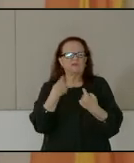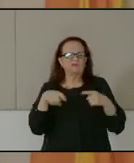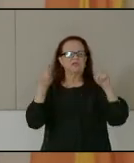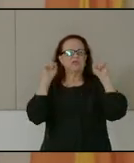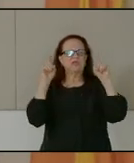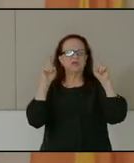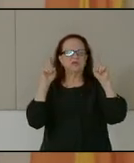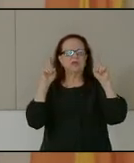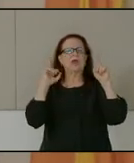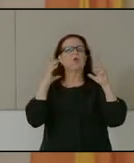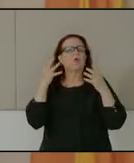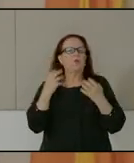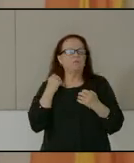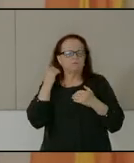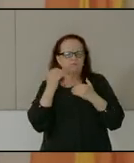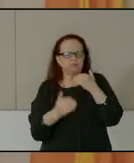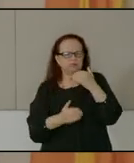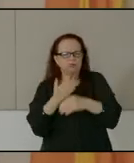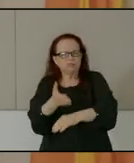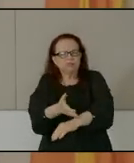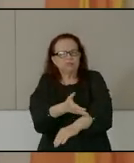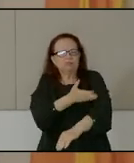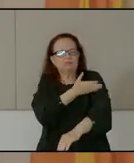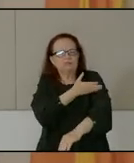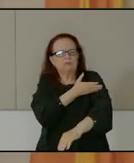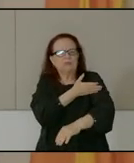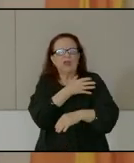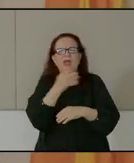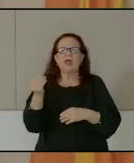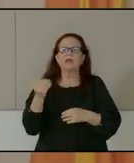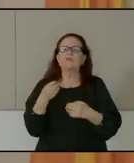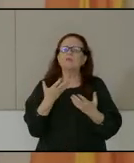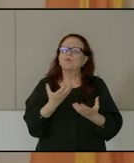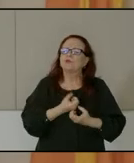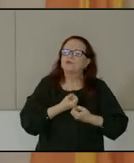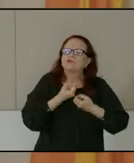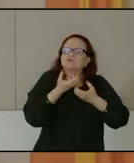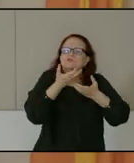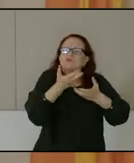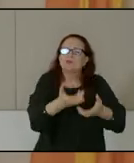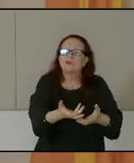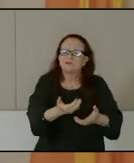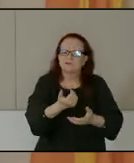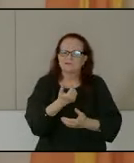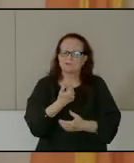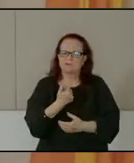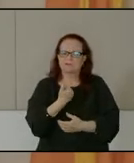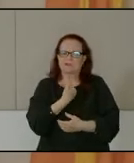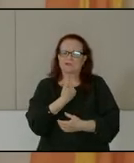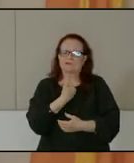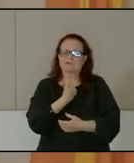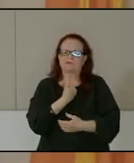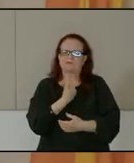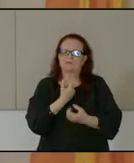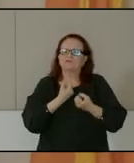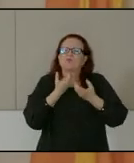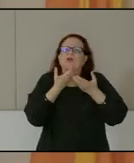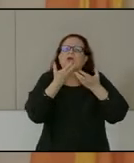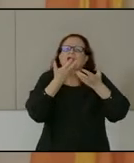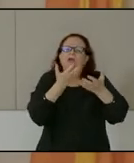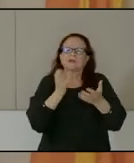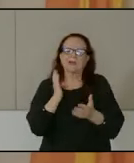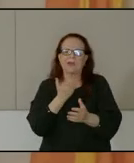And when we can, we want to be free to express our views. And that's why so many people want to come here